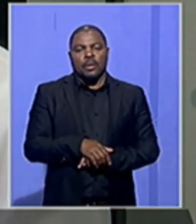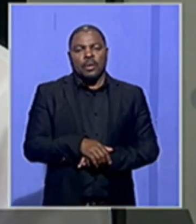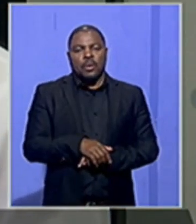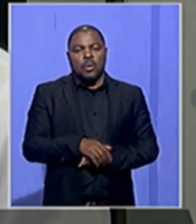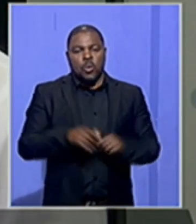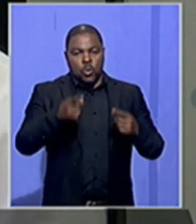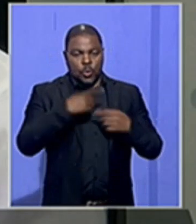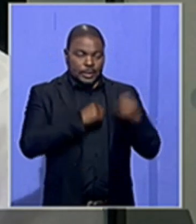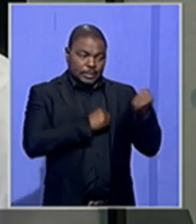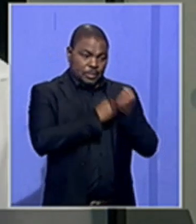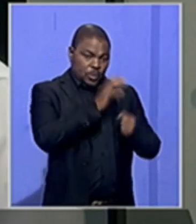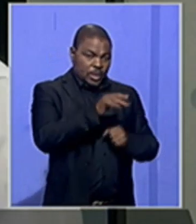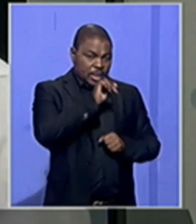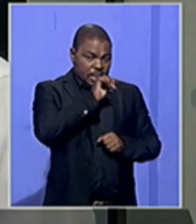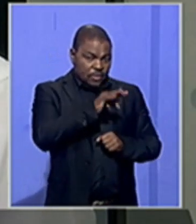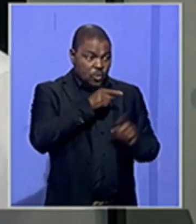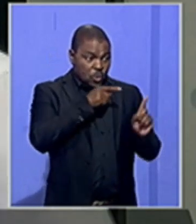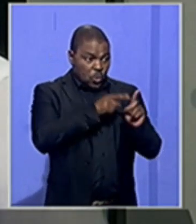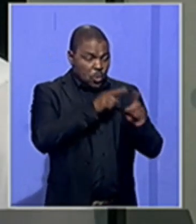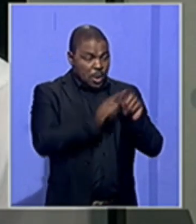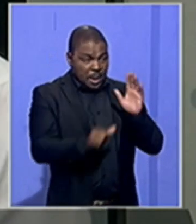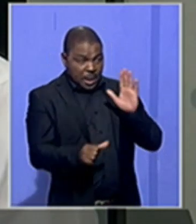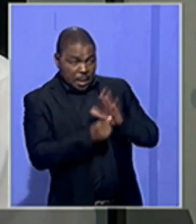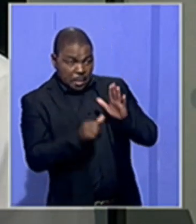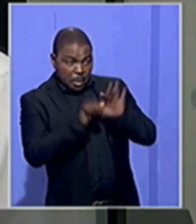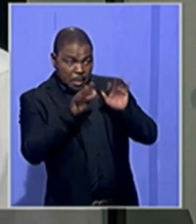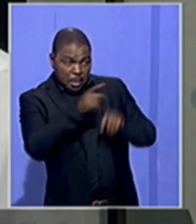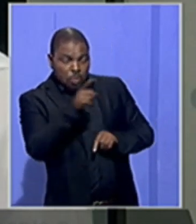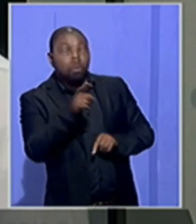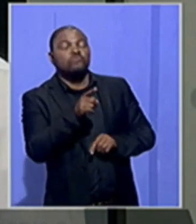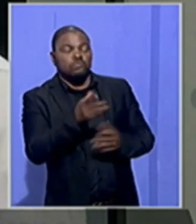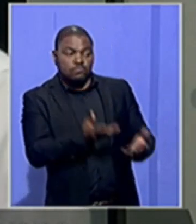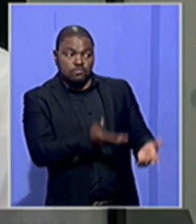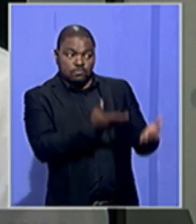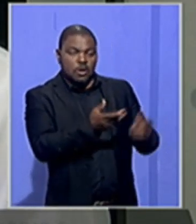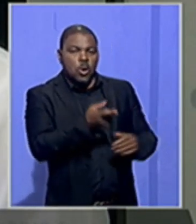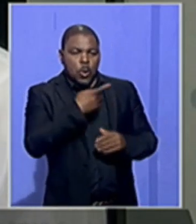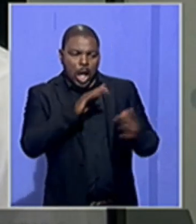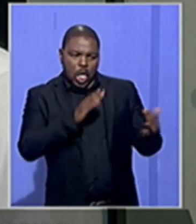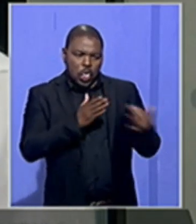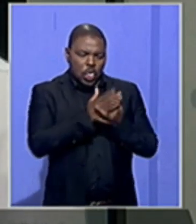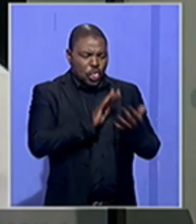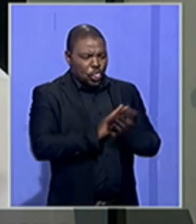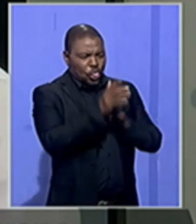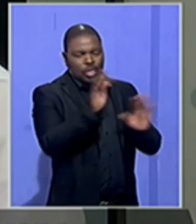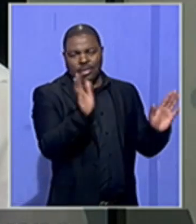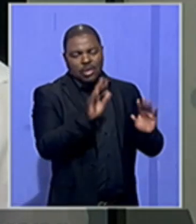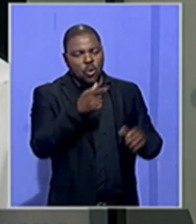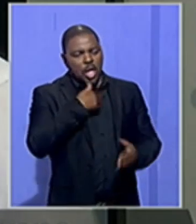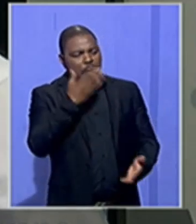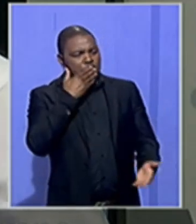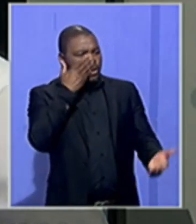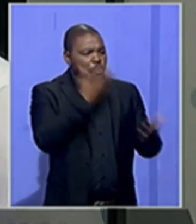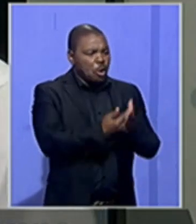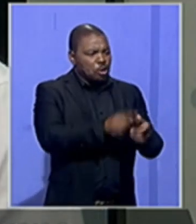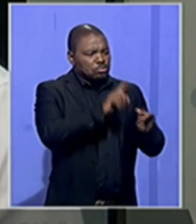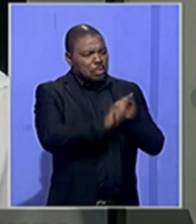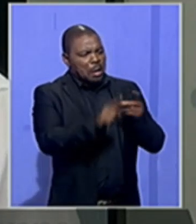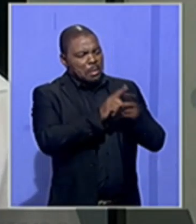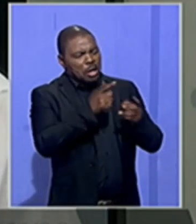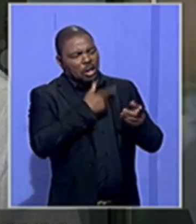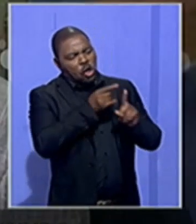she continues to put residents first. We're not going to be an opposition that disrupts. We're not going to bring frivolous motions. The city of Tshwane